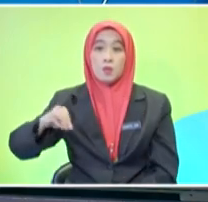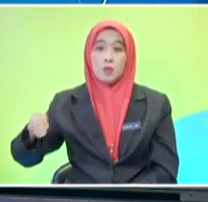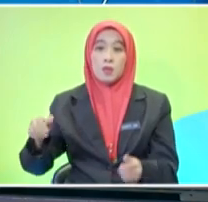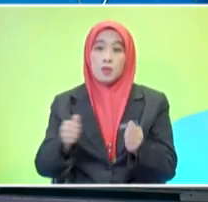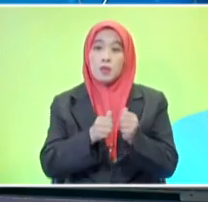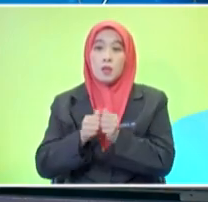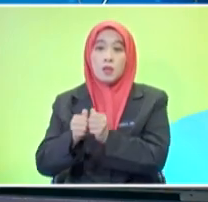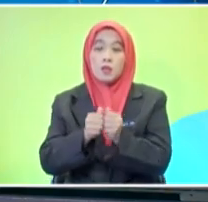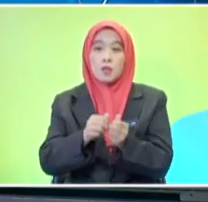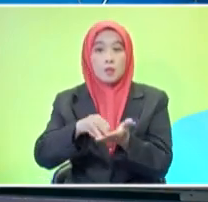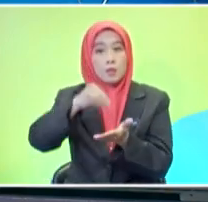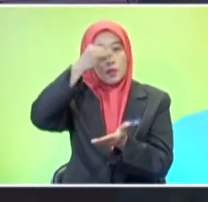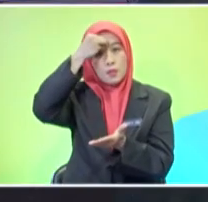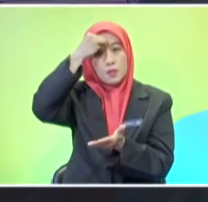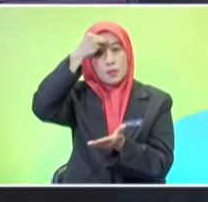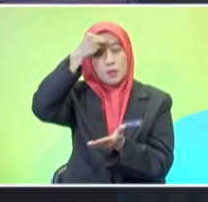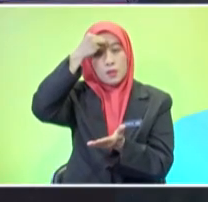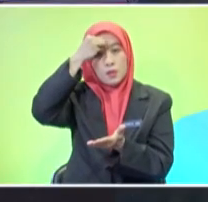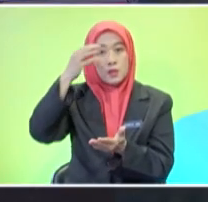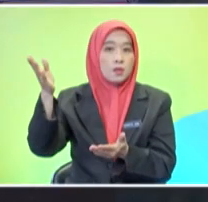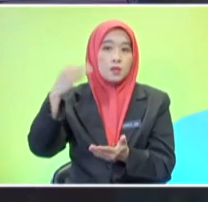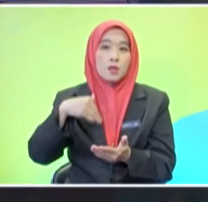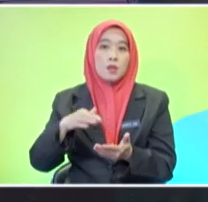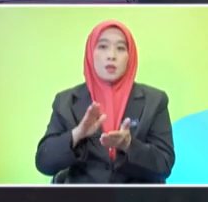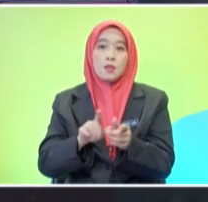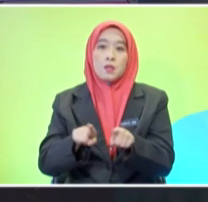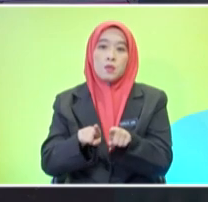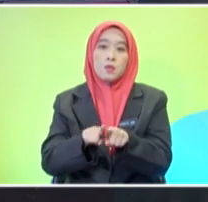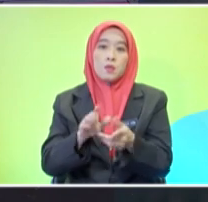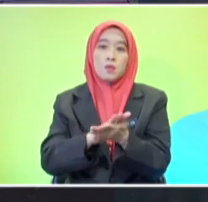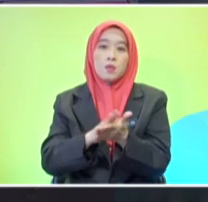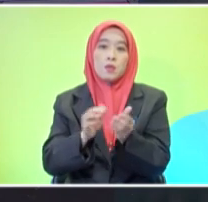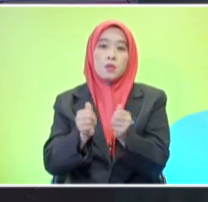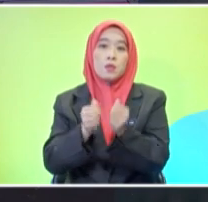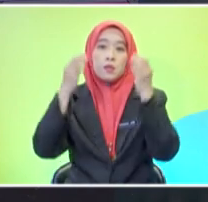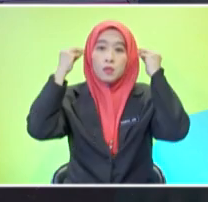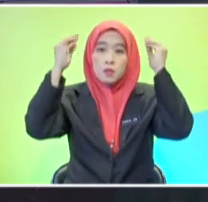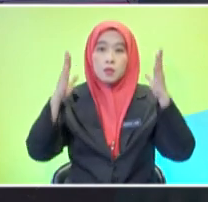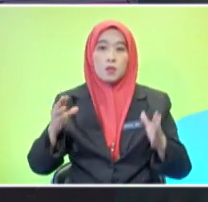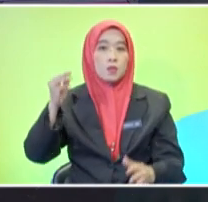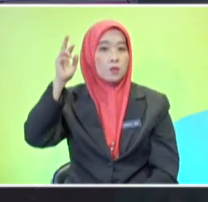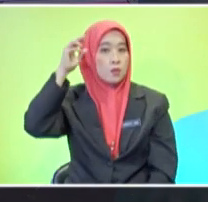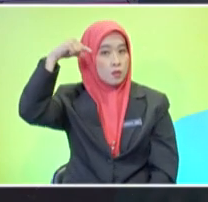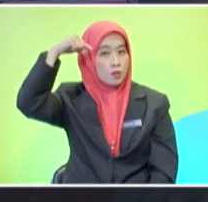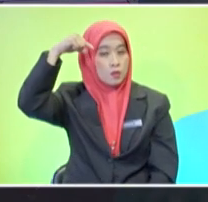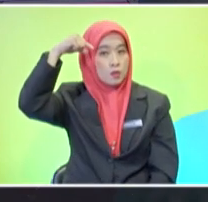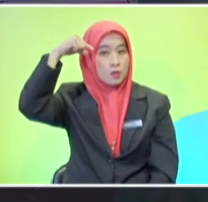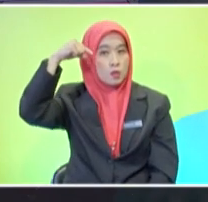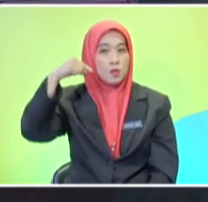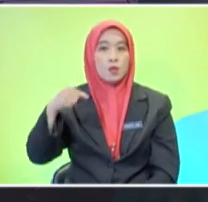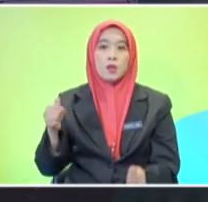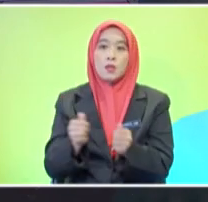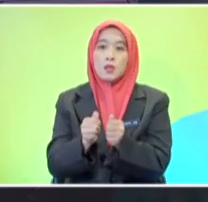with us to learn together. Let's have them from the same school as Mr. Q from SK Kampung Lindungan. Let's have them here in the